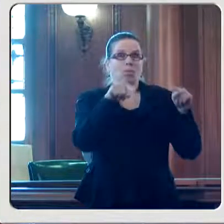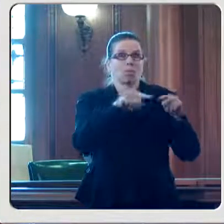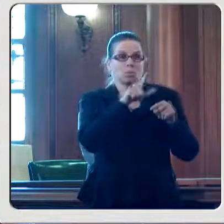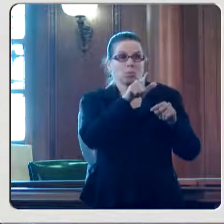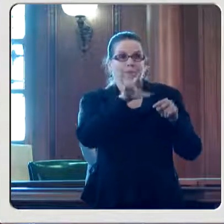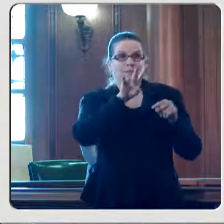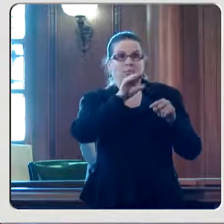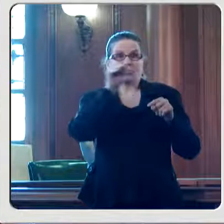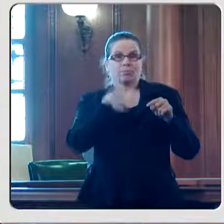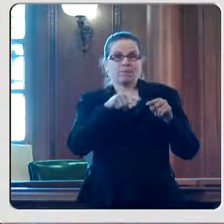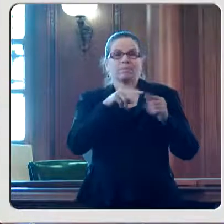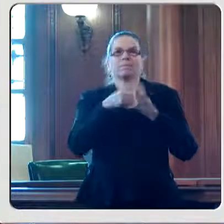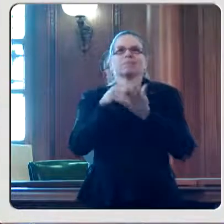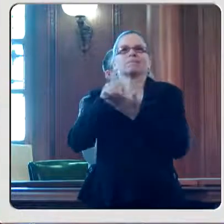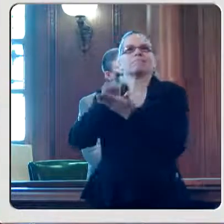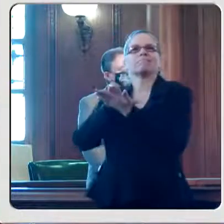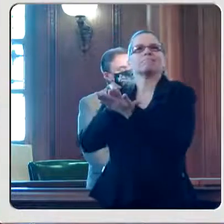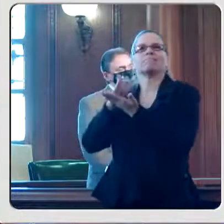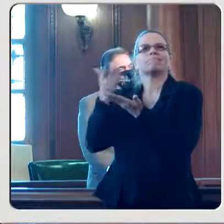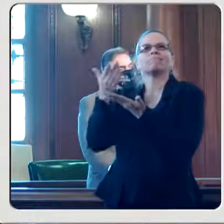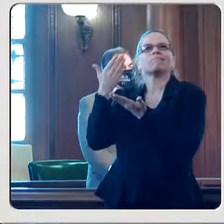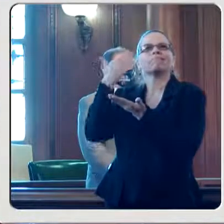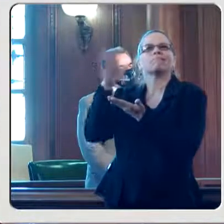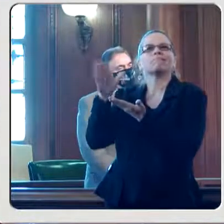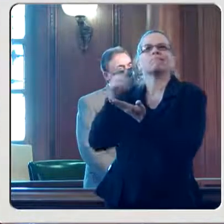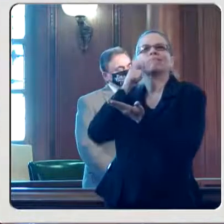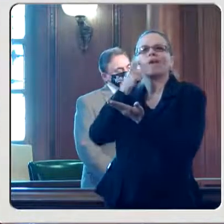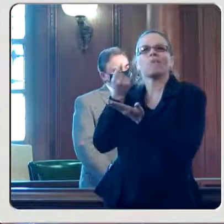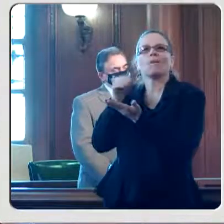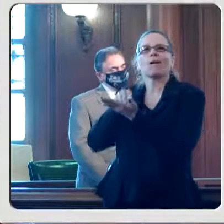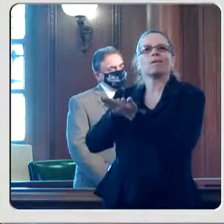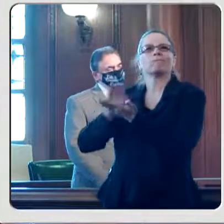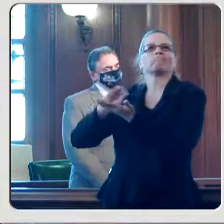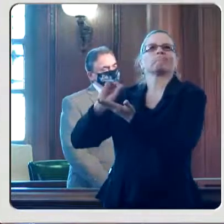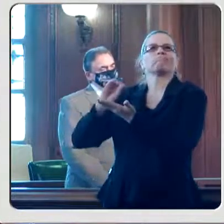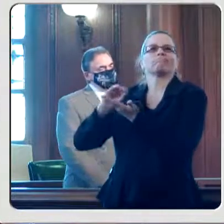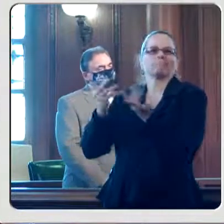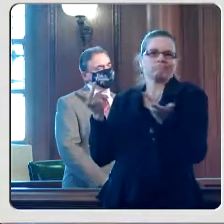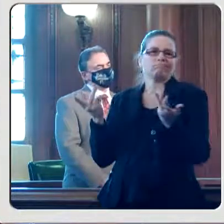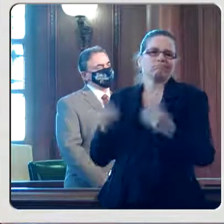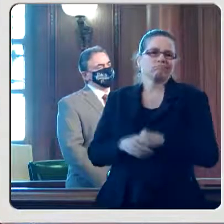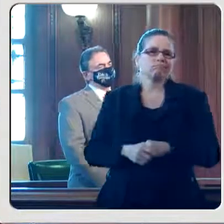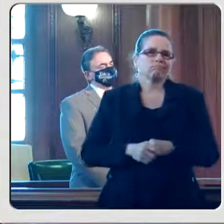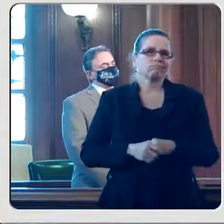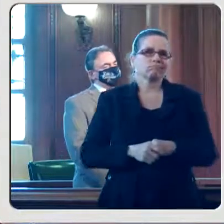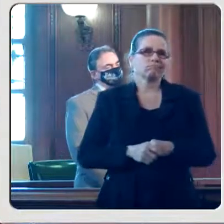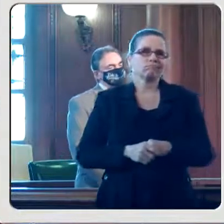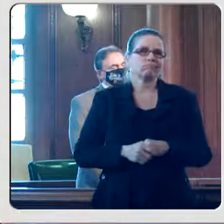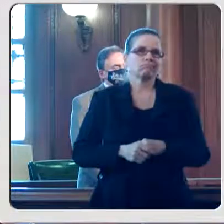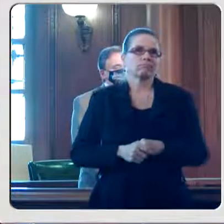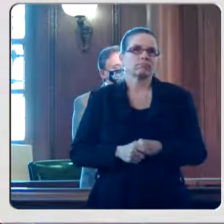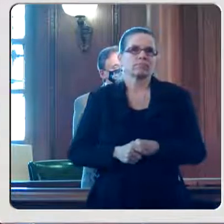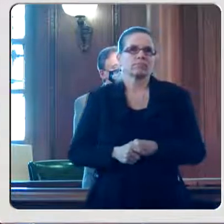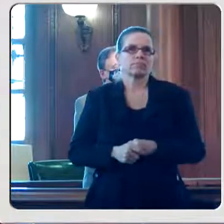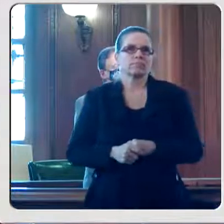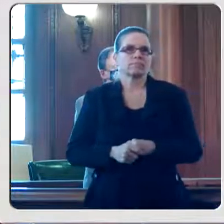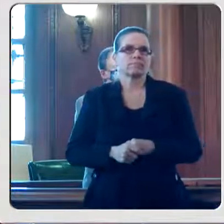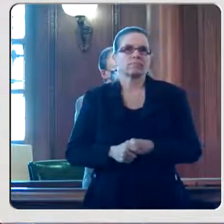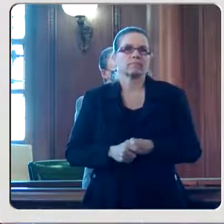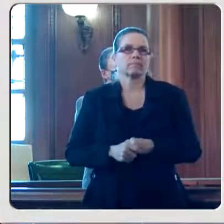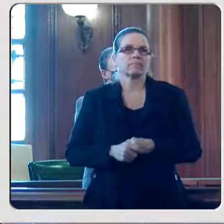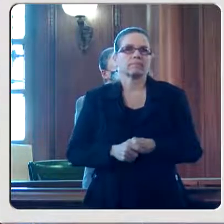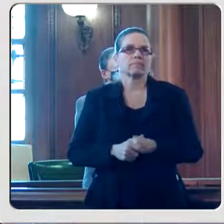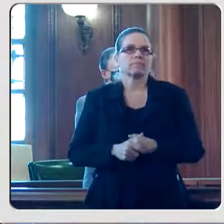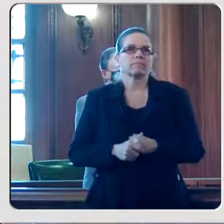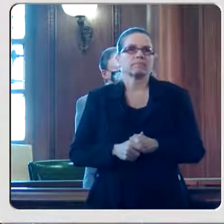Again, unknown is when there is no race or ethnicity that is on the form for us to pick that data